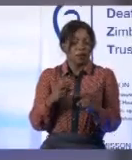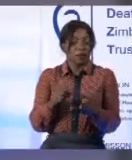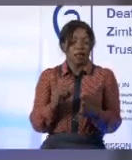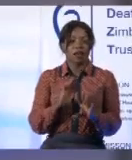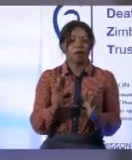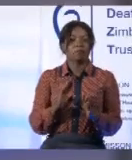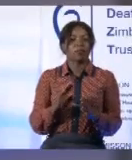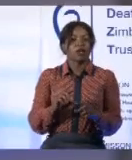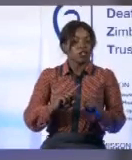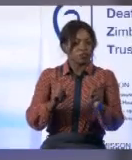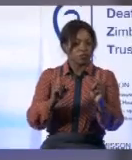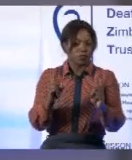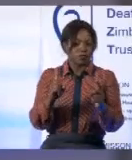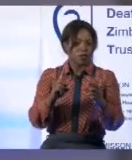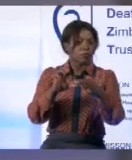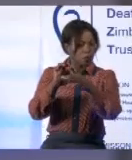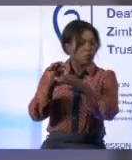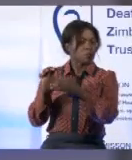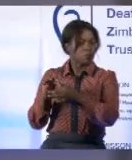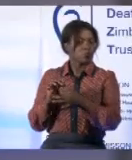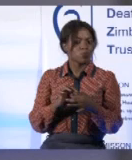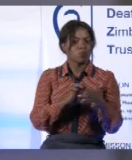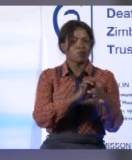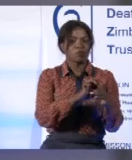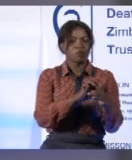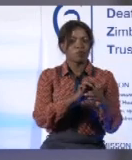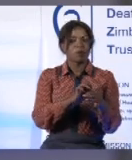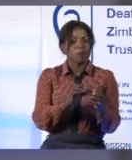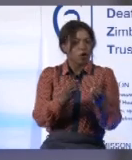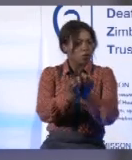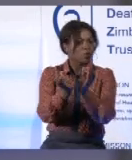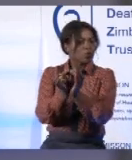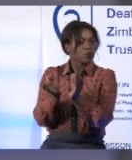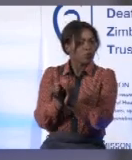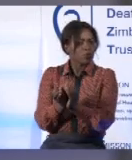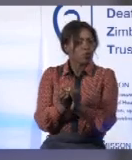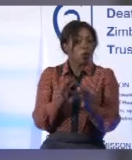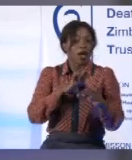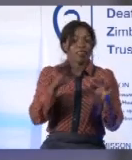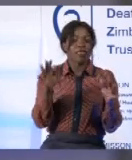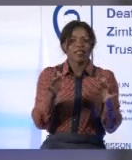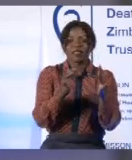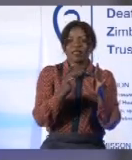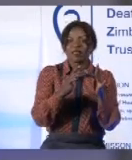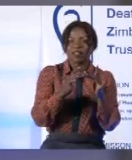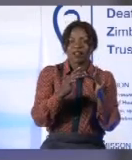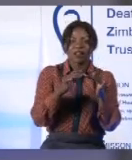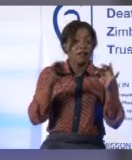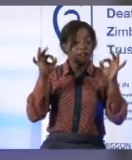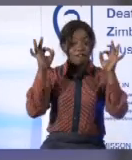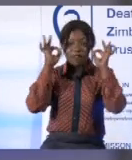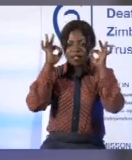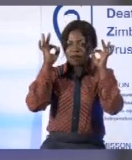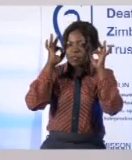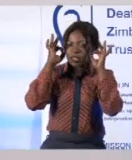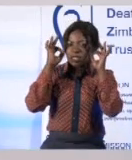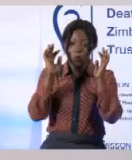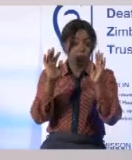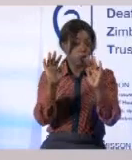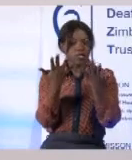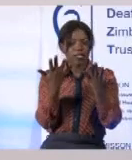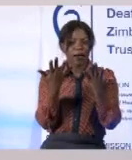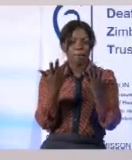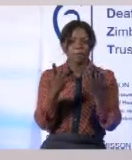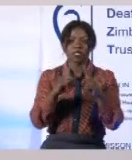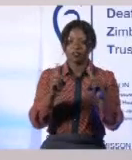hotspots. Then on watch per internet, WhatsApp, Facebook. So there are specific